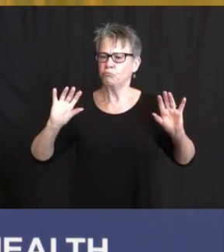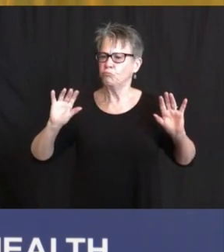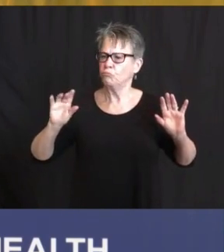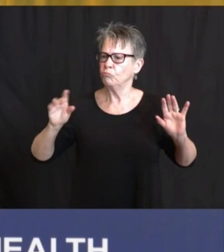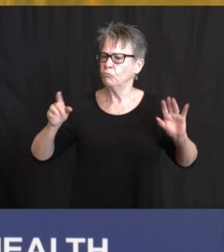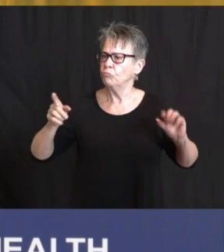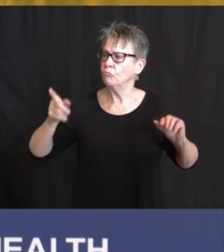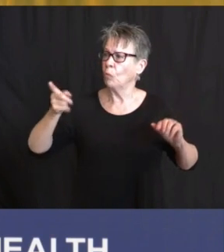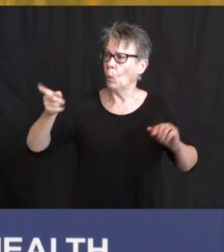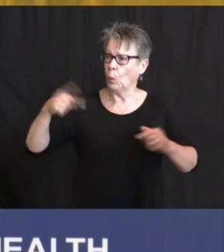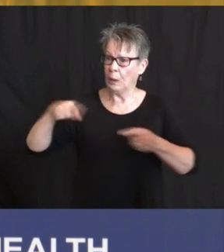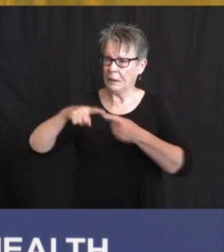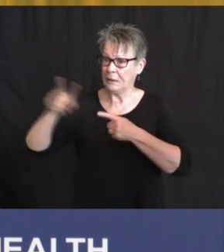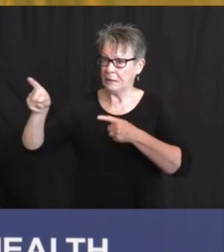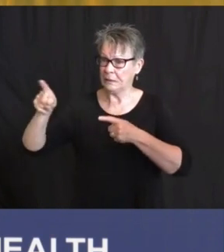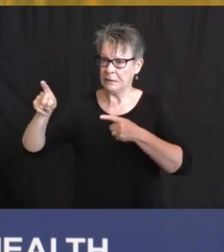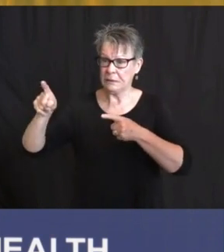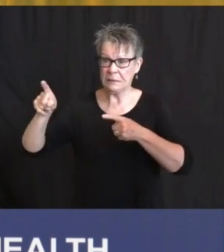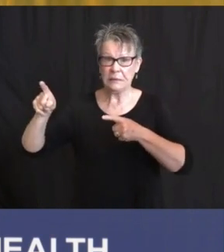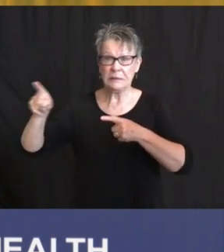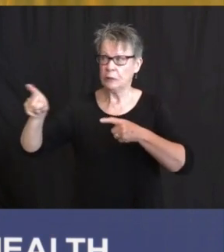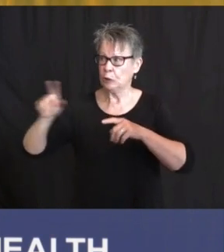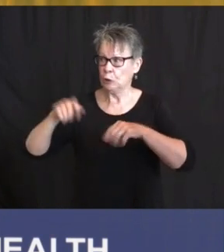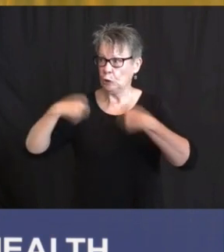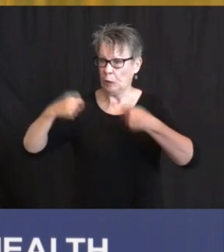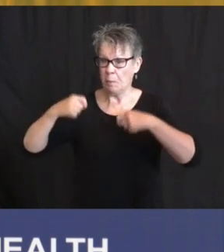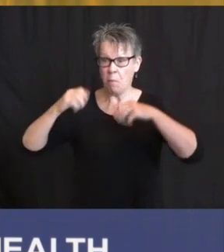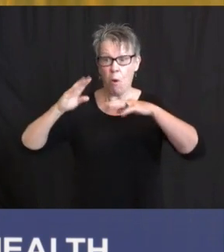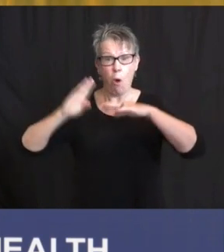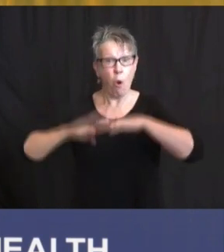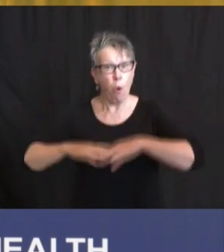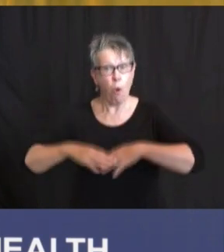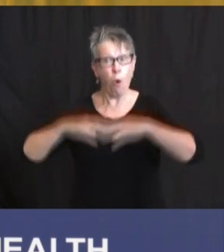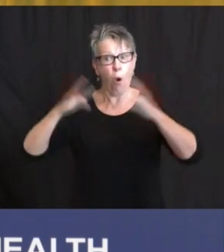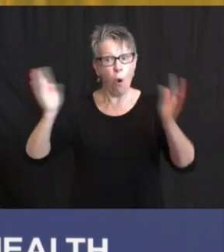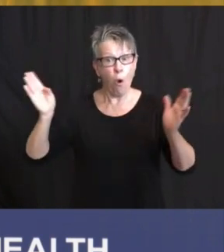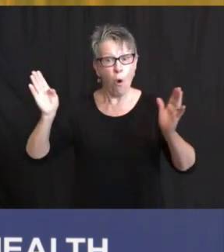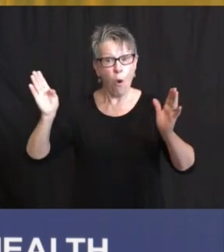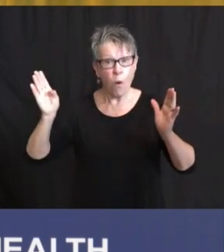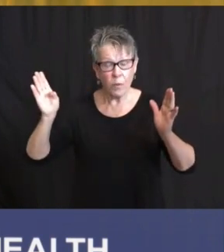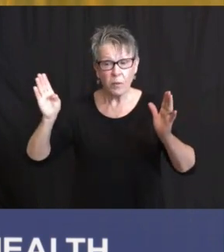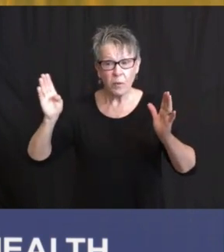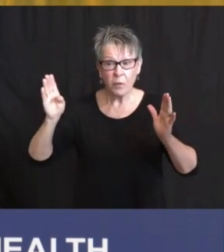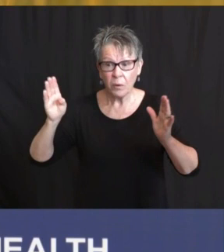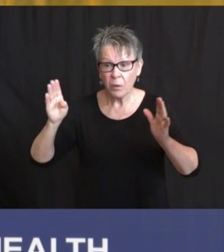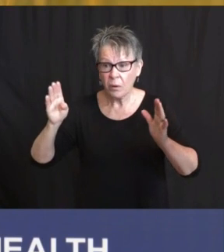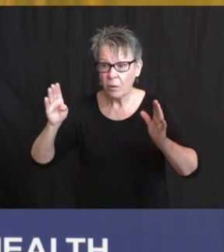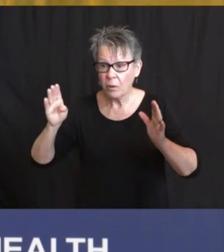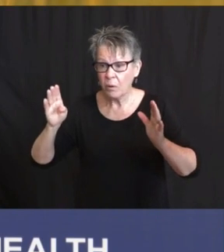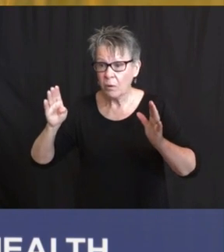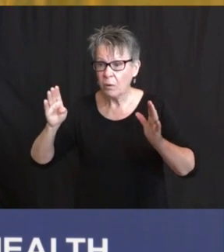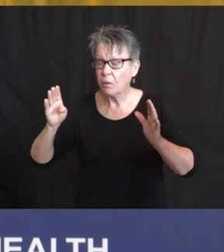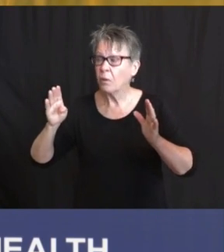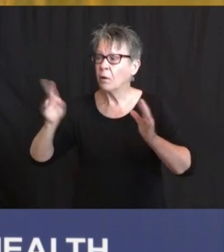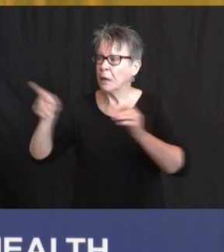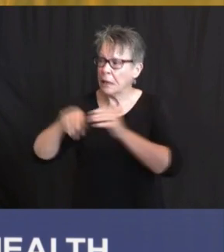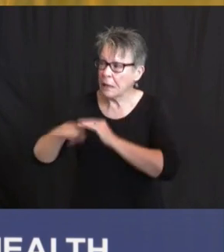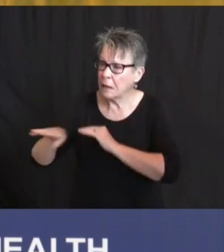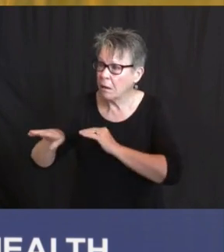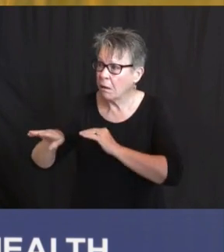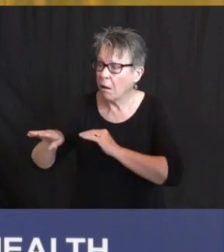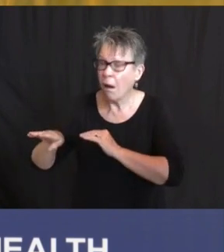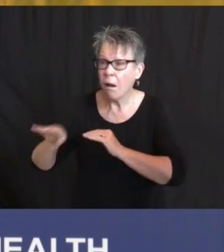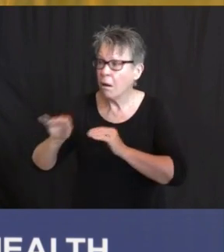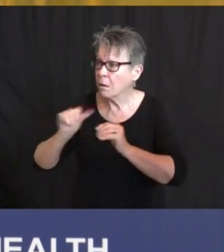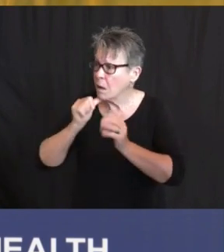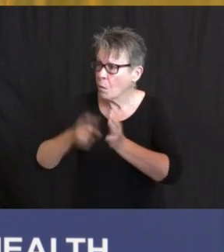taken aback when he learned gym goers were not required to wear face masks, Judy, while working out. He was so